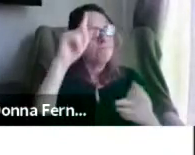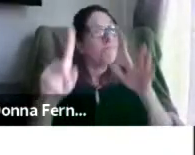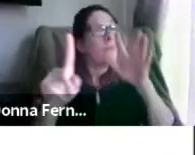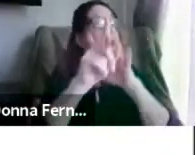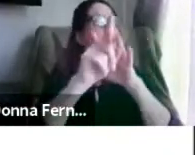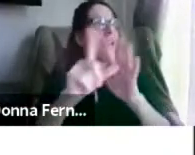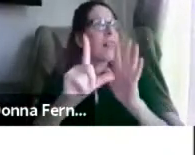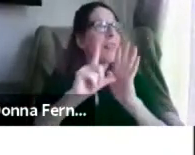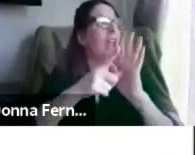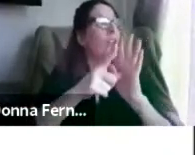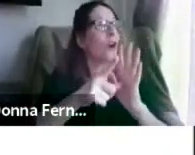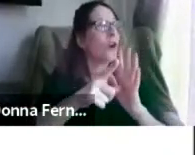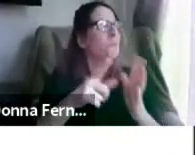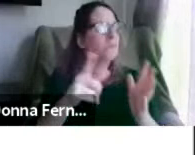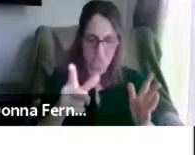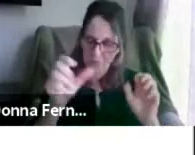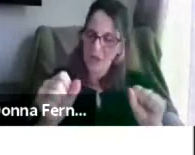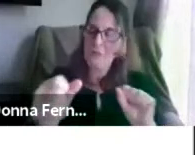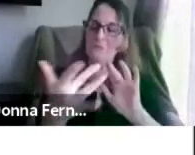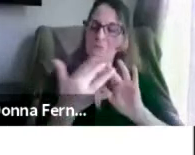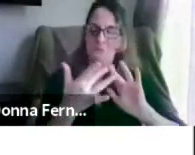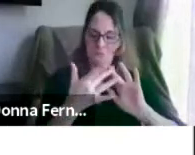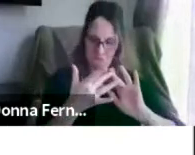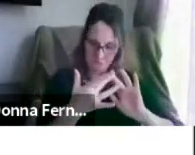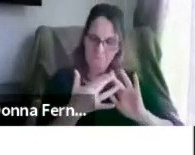reach out.